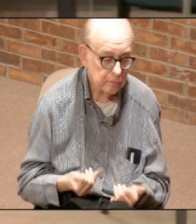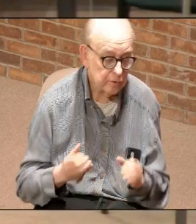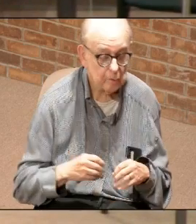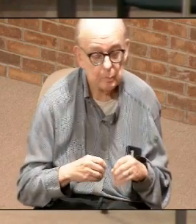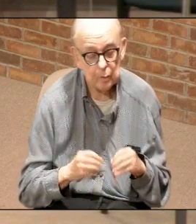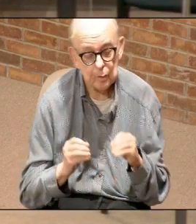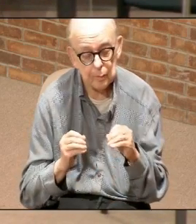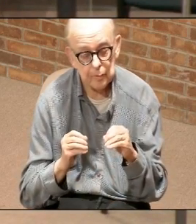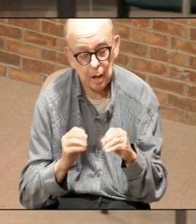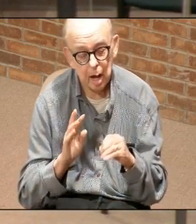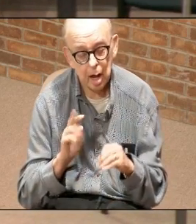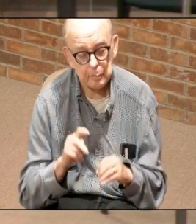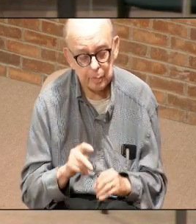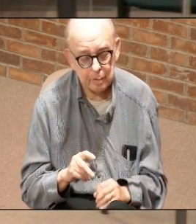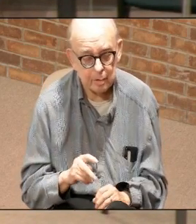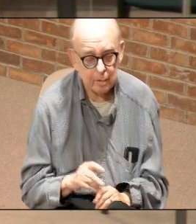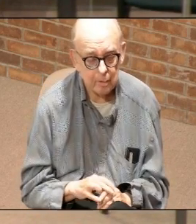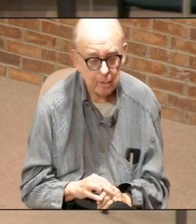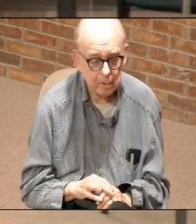up.